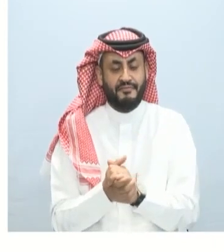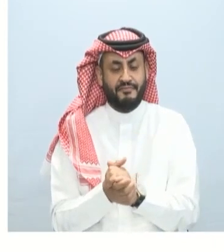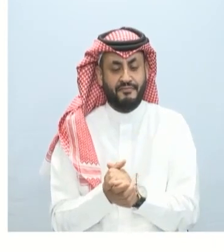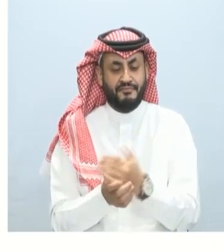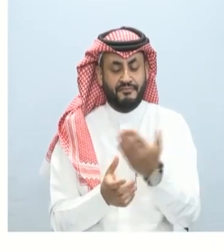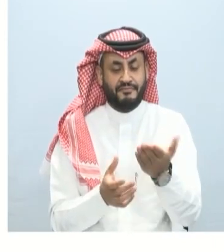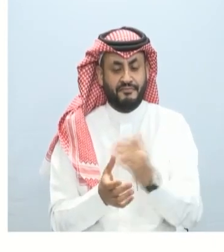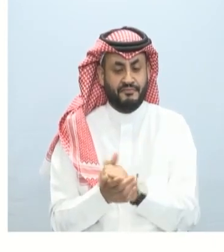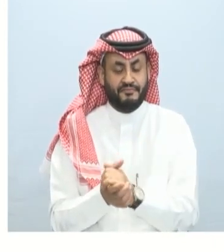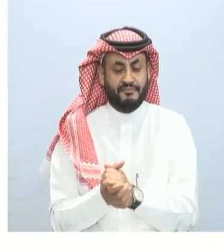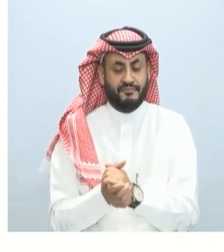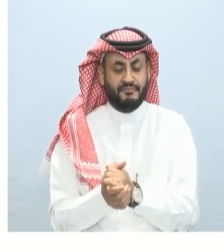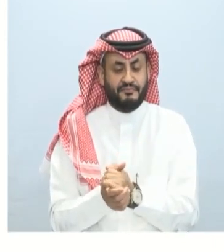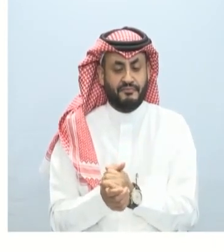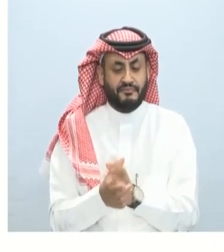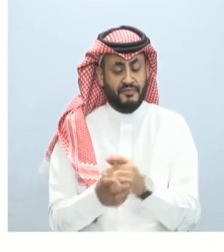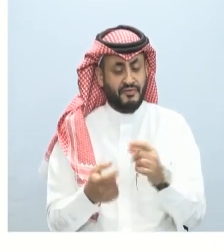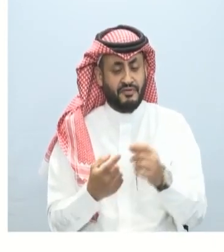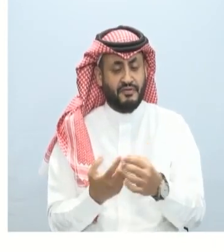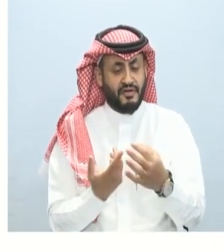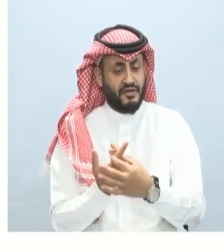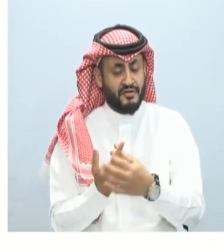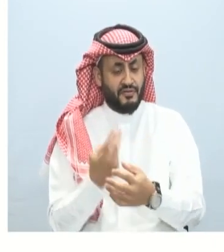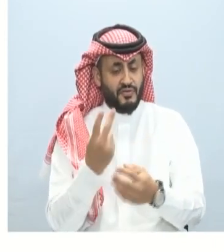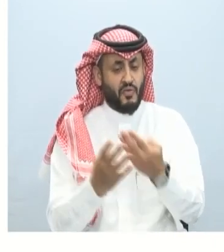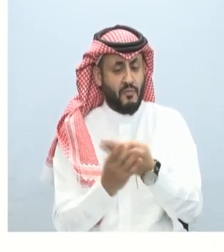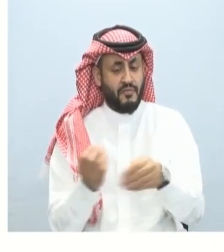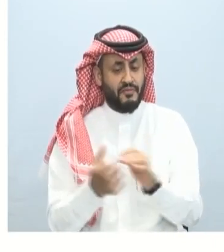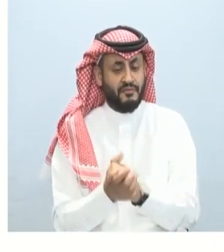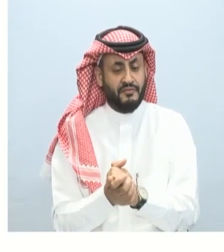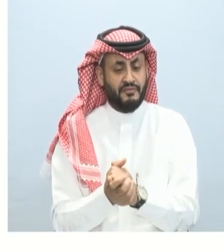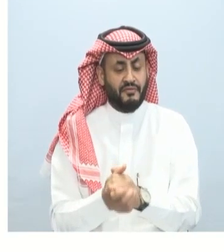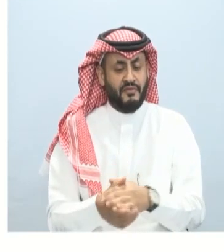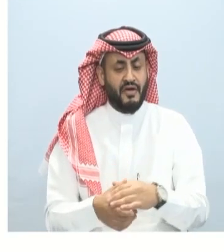So she would be married with two children, her occupation history professor,